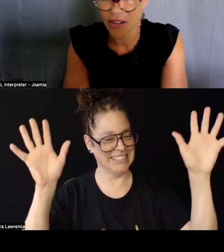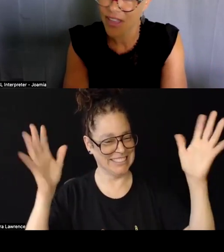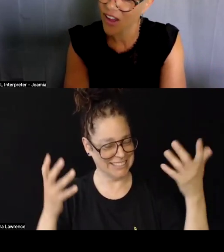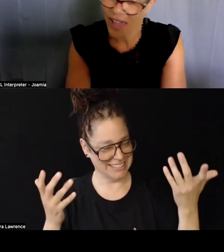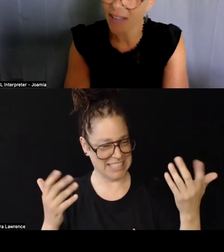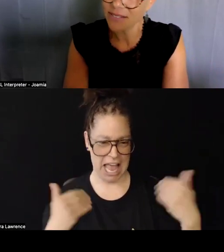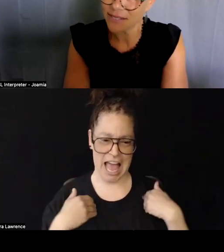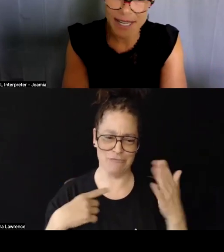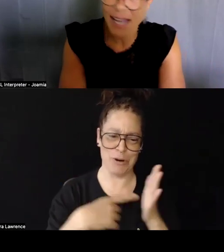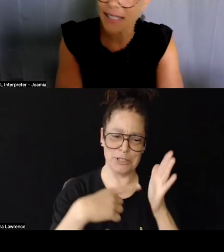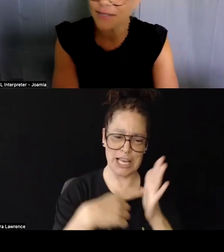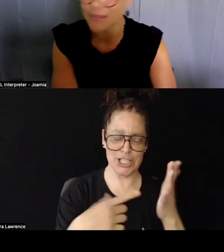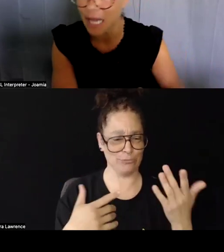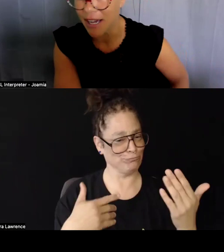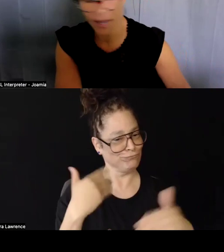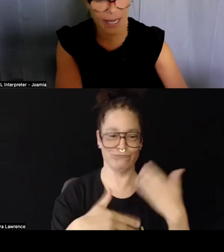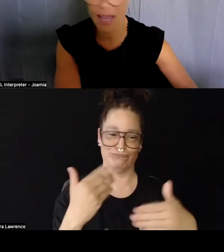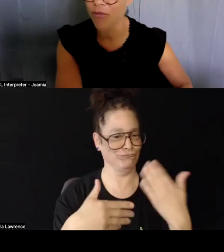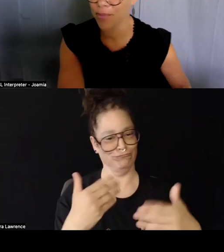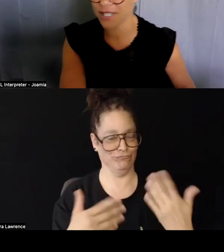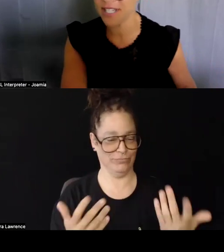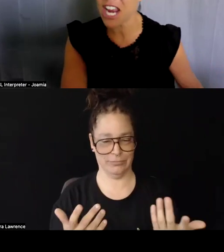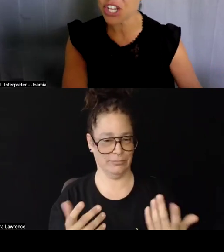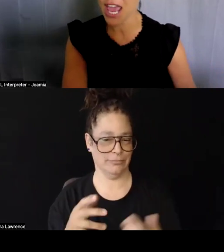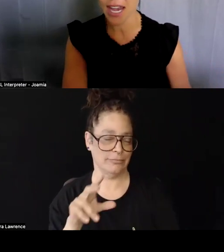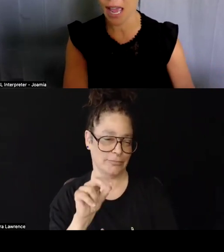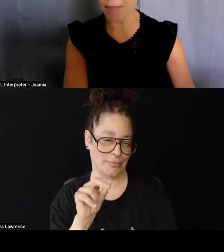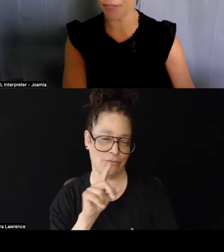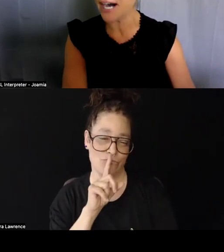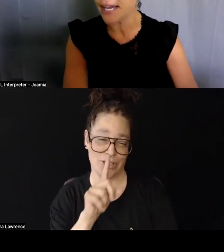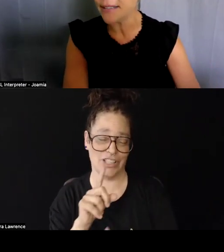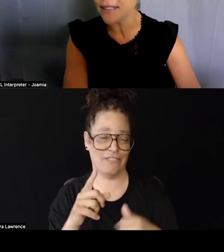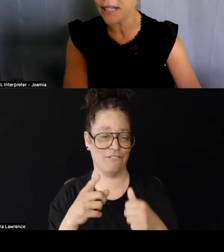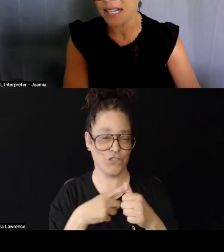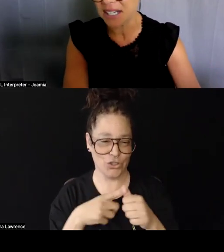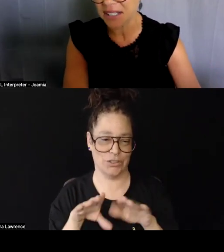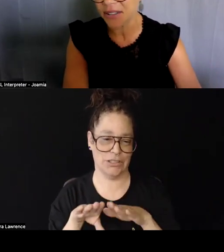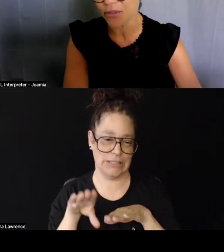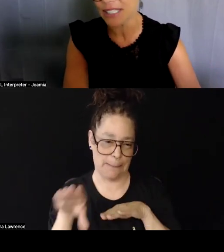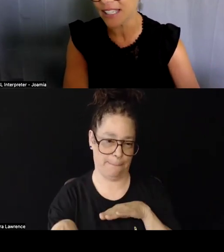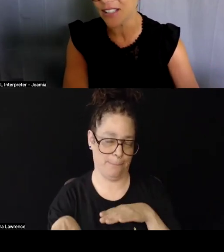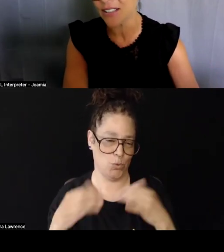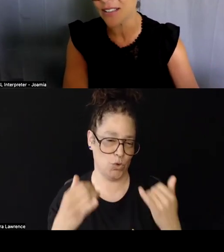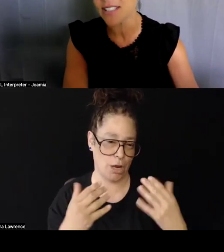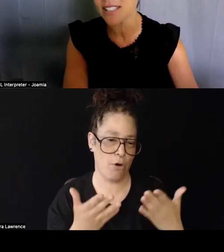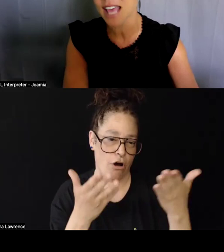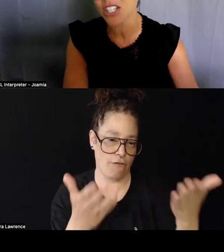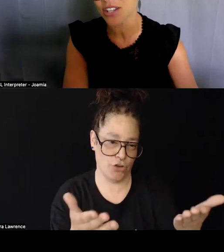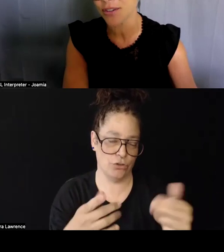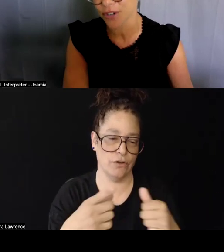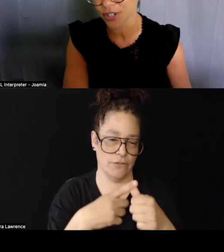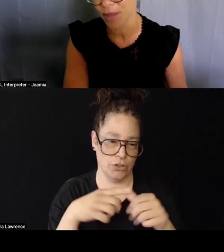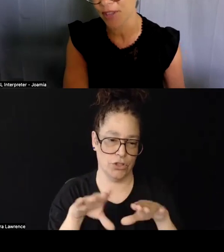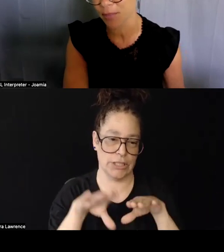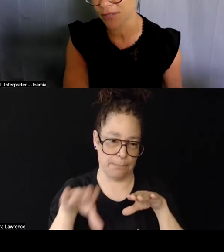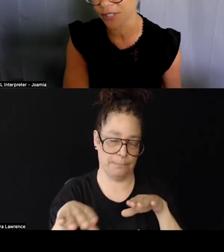And you'll think, okay, I got it. I have representation, I'm fine. Really, this is actually